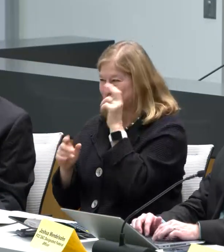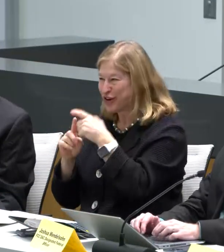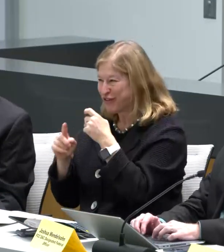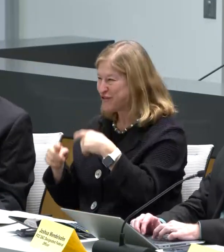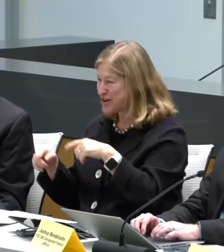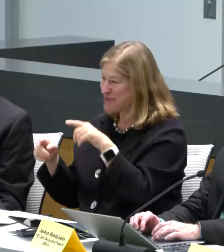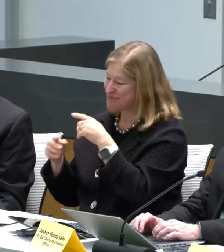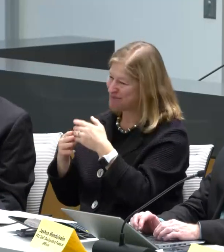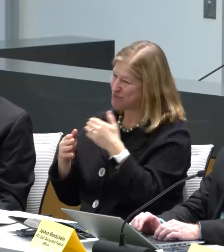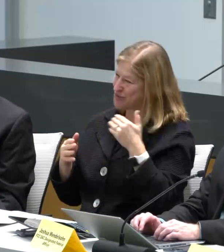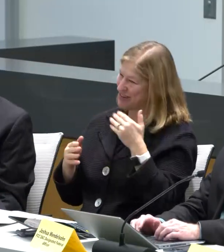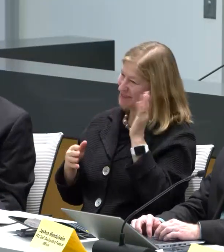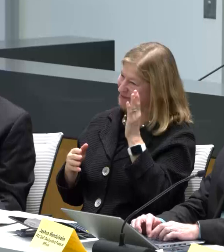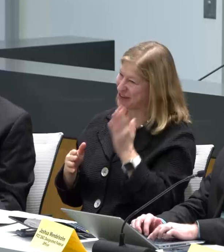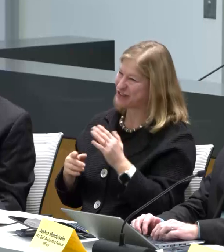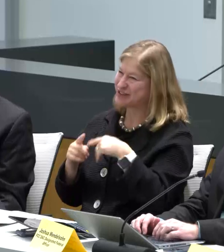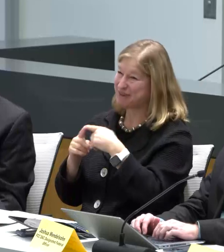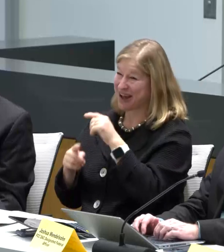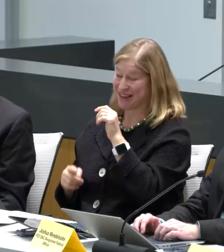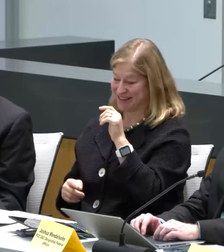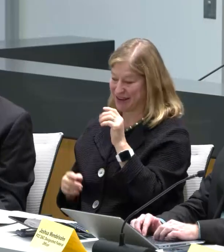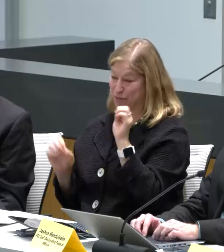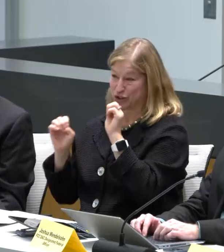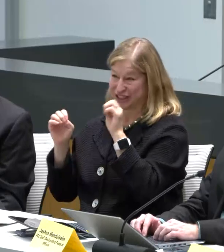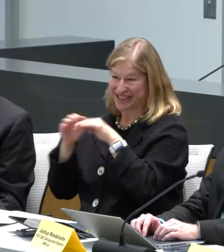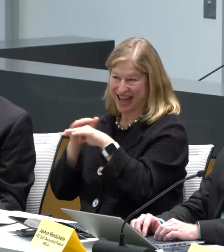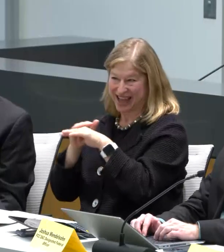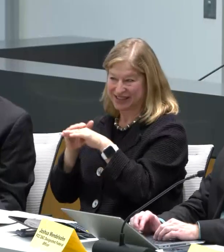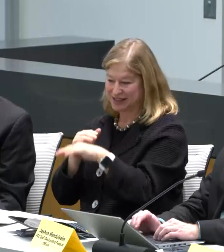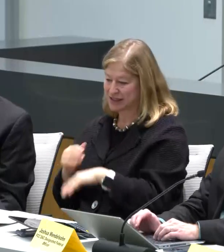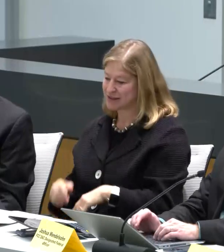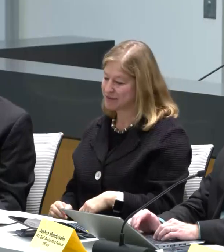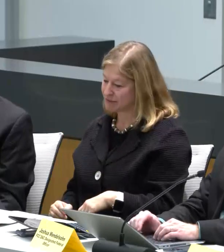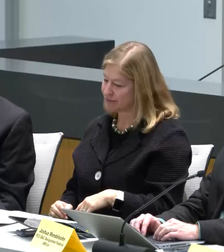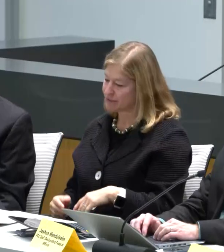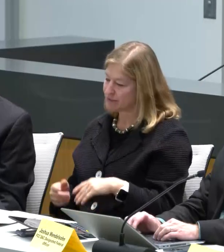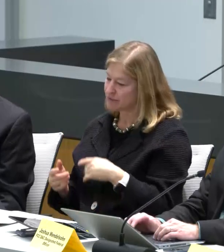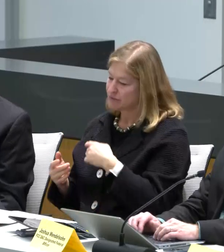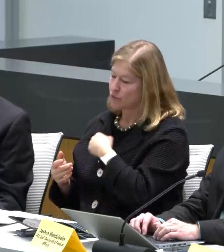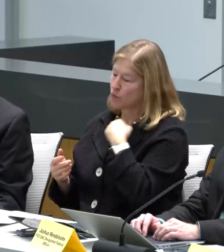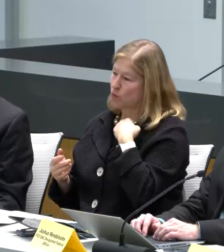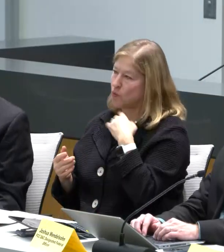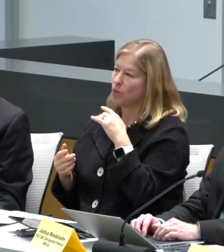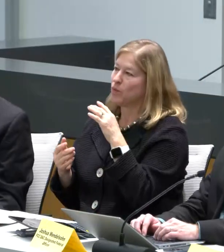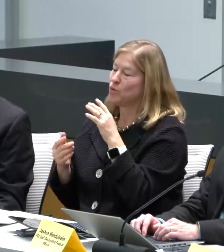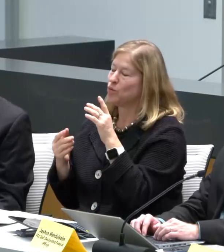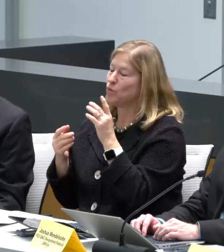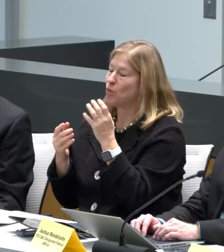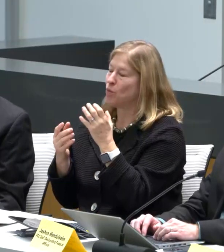Now moving on to the next topic, as you have again heard from previous speakers about emergency access.